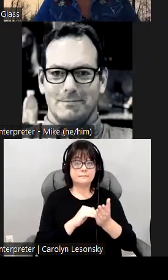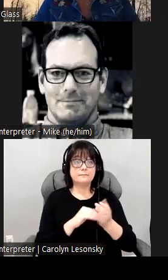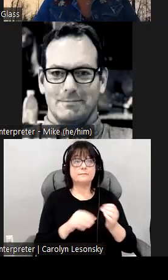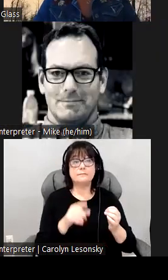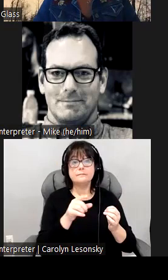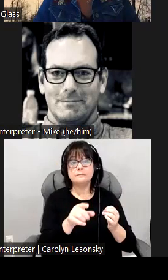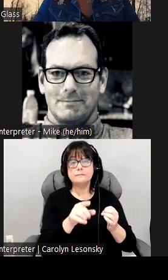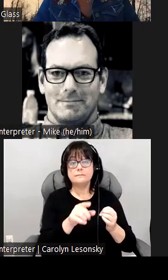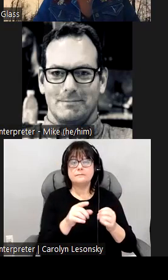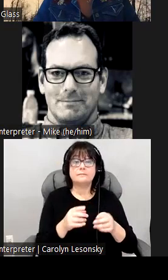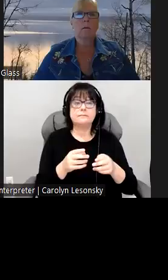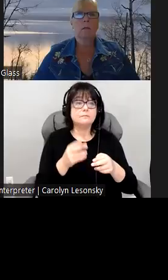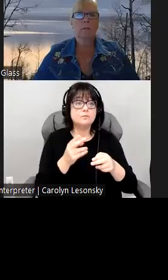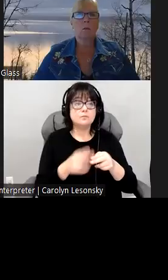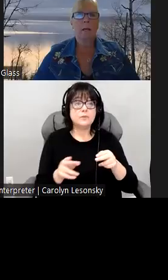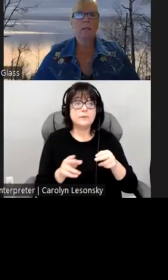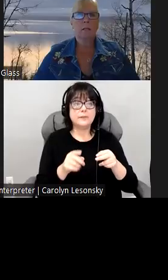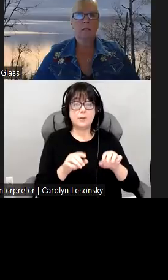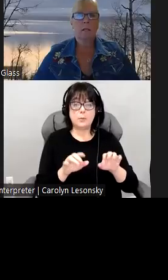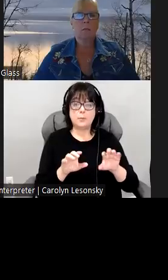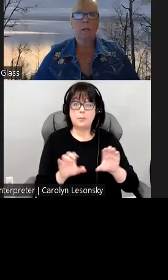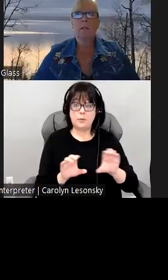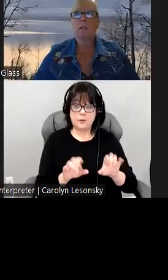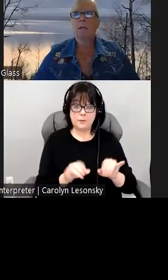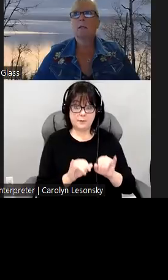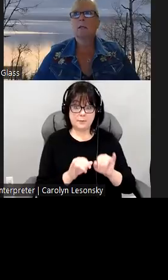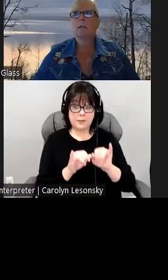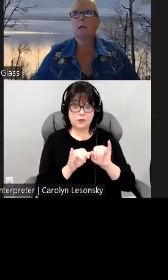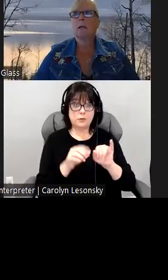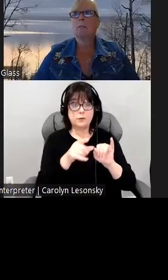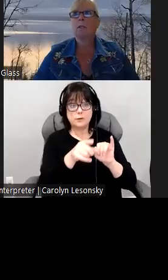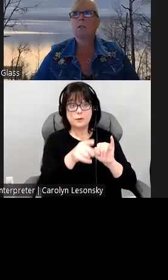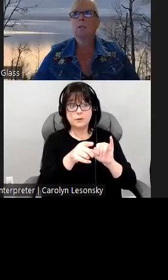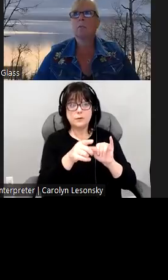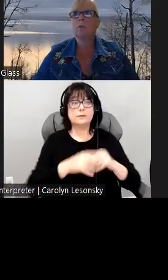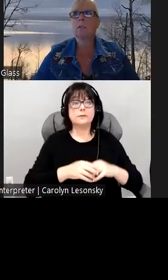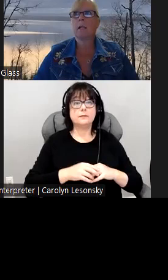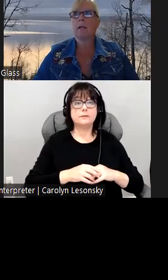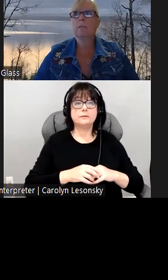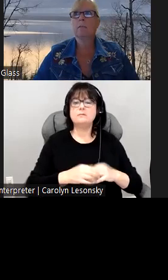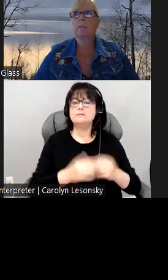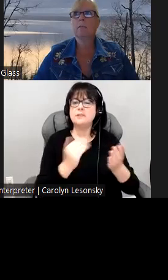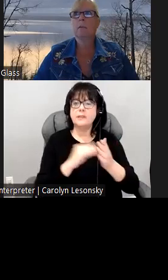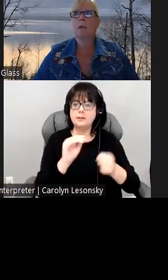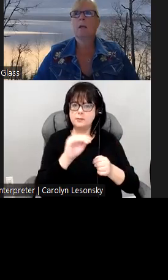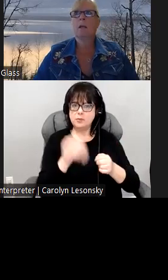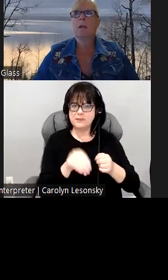2A. Here's the weights, the same weights that I mentioned in the previous slide.